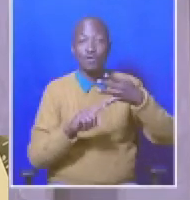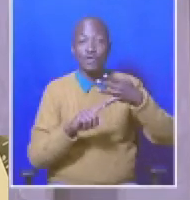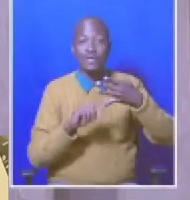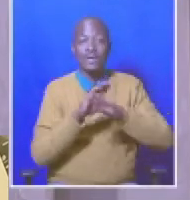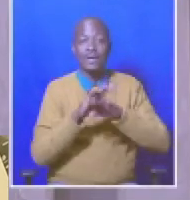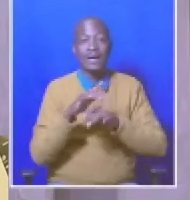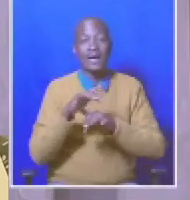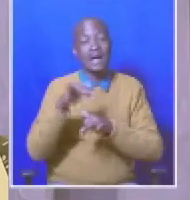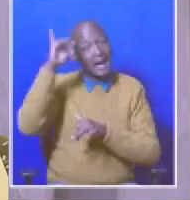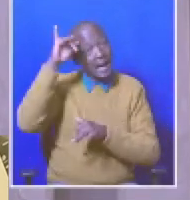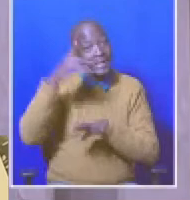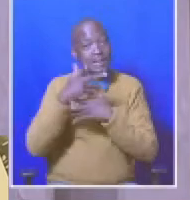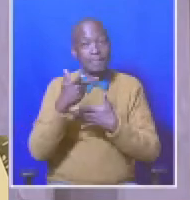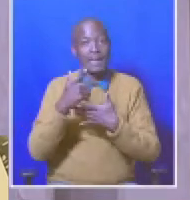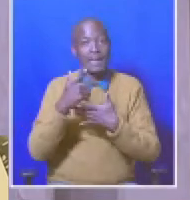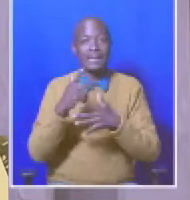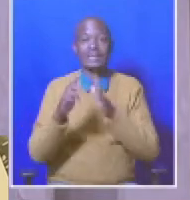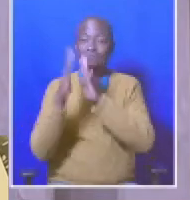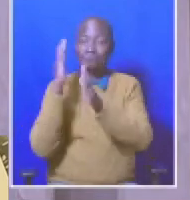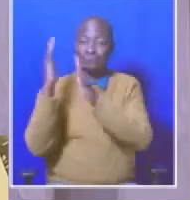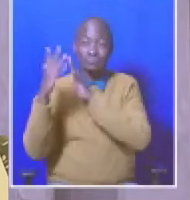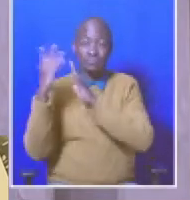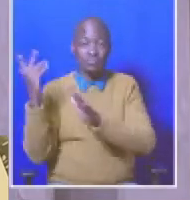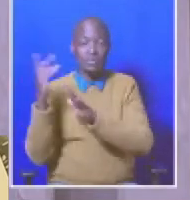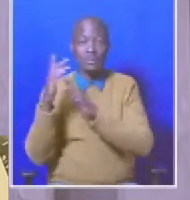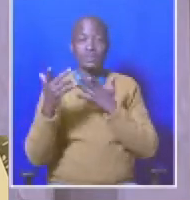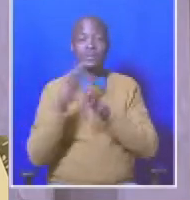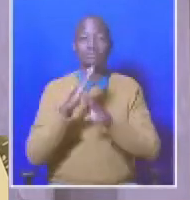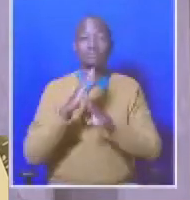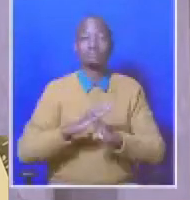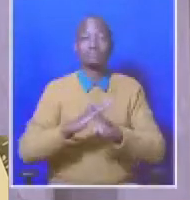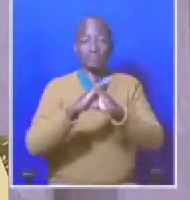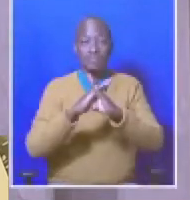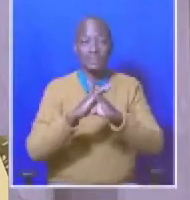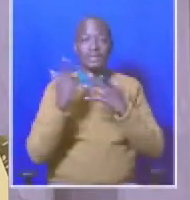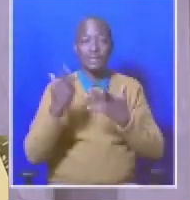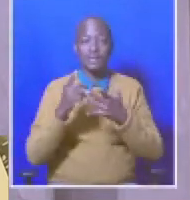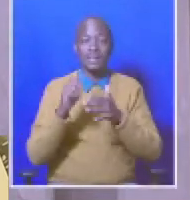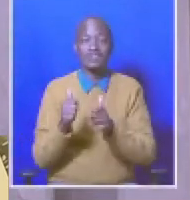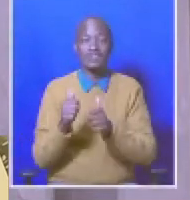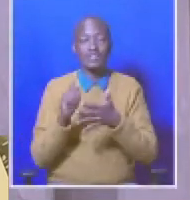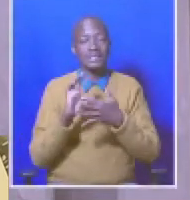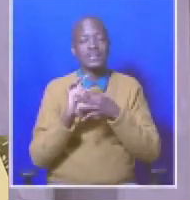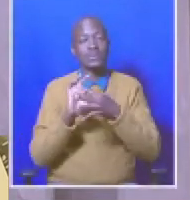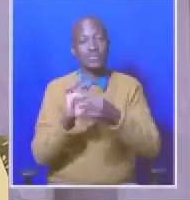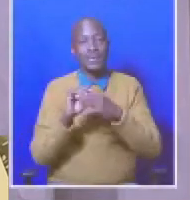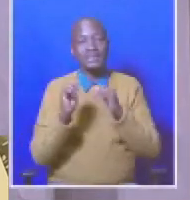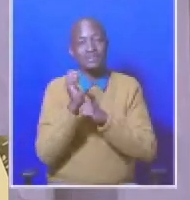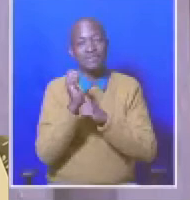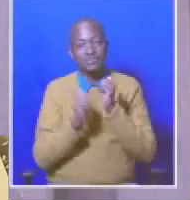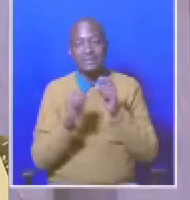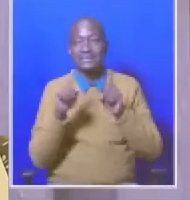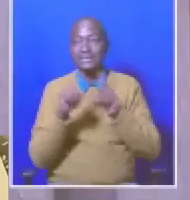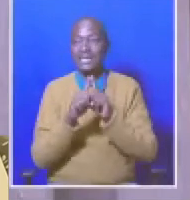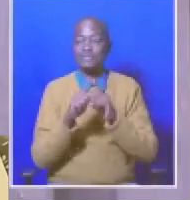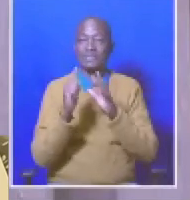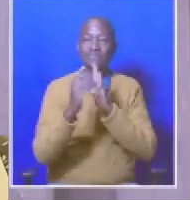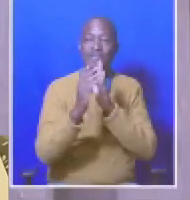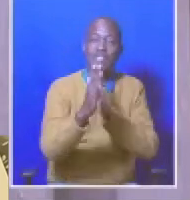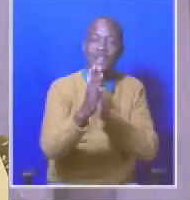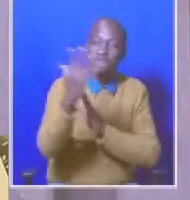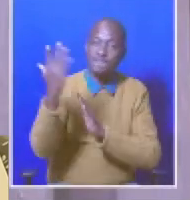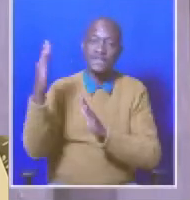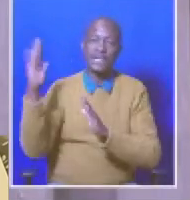animal and felt management program provide animal husbandry related infrastructure such as fencing and